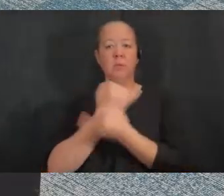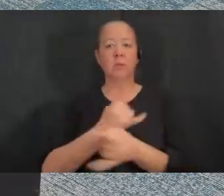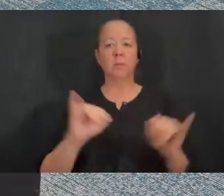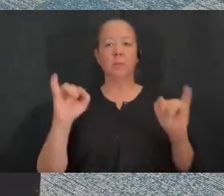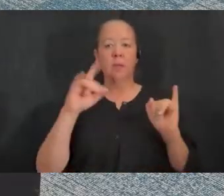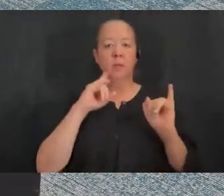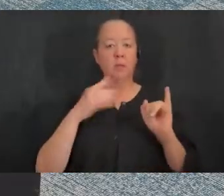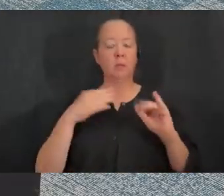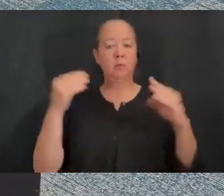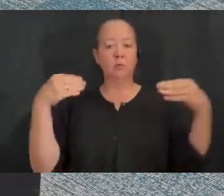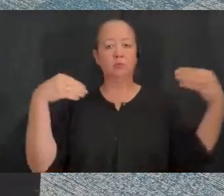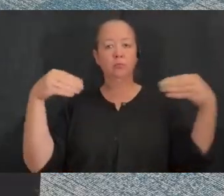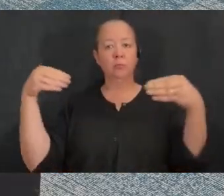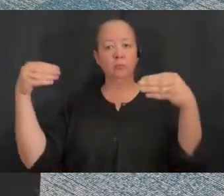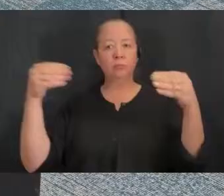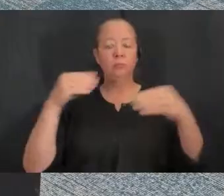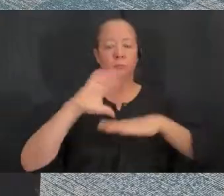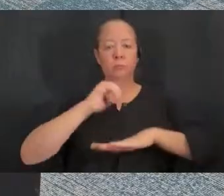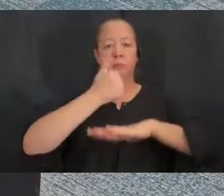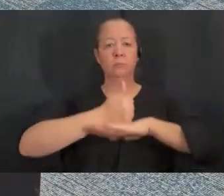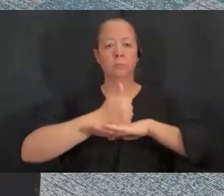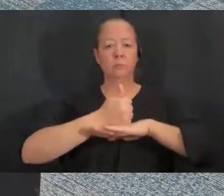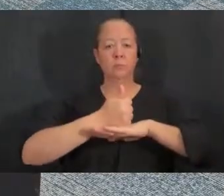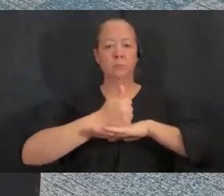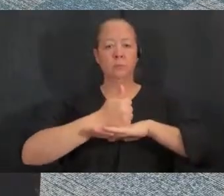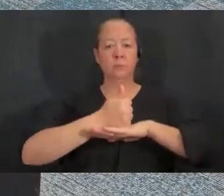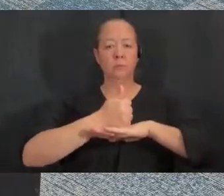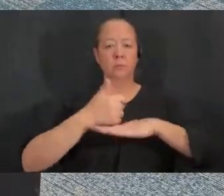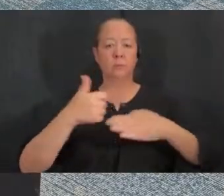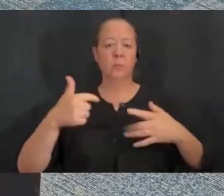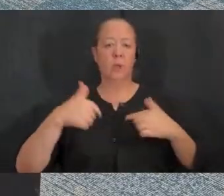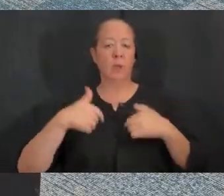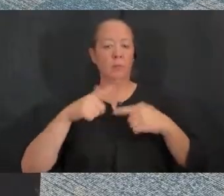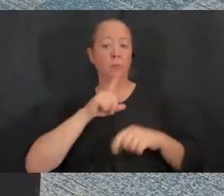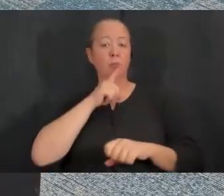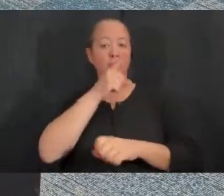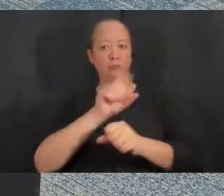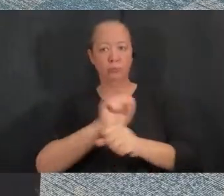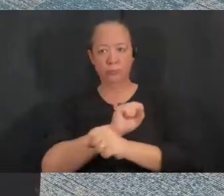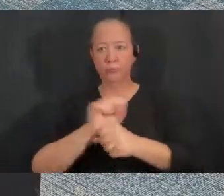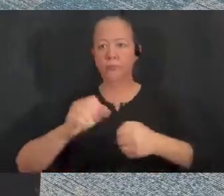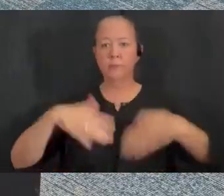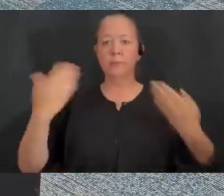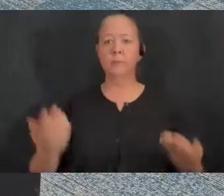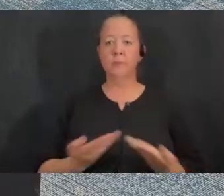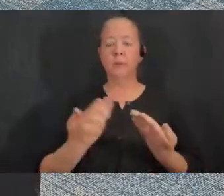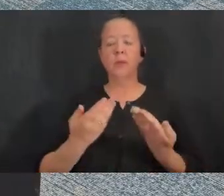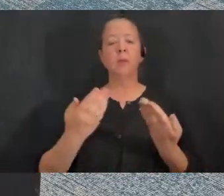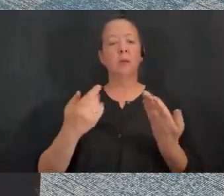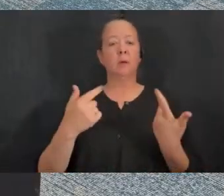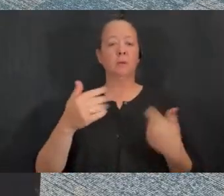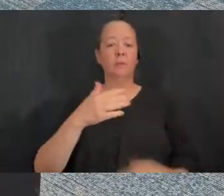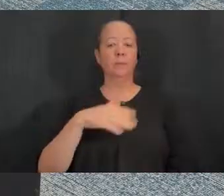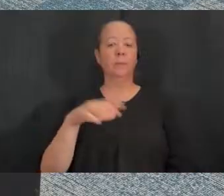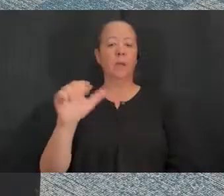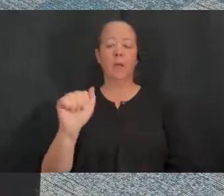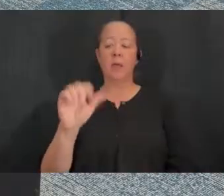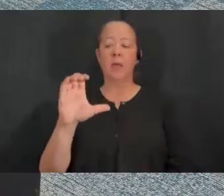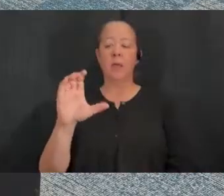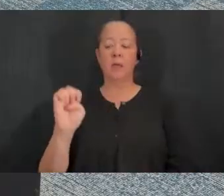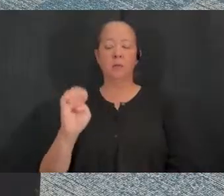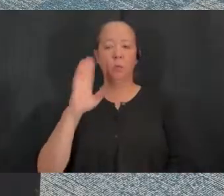really here, and this hardware store will be here to serve the needs of the community. While Ace will be my primary